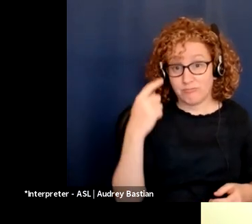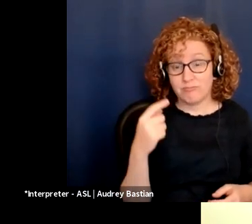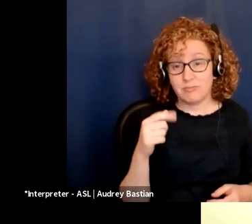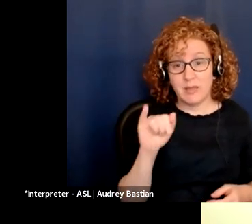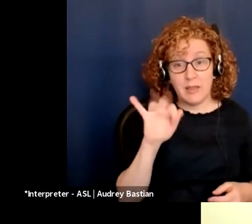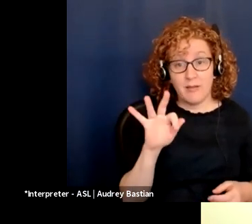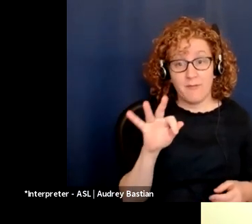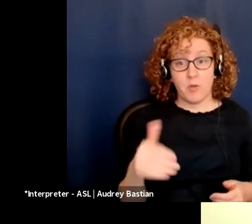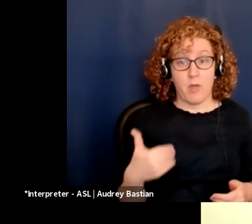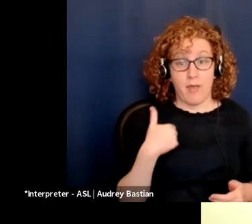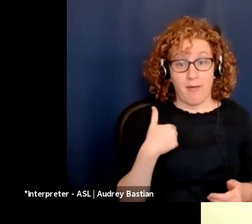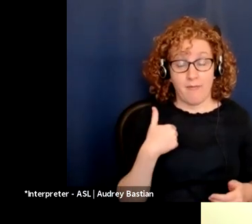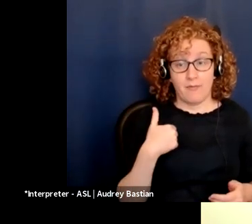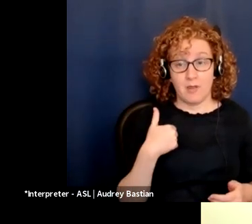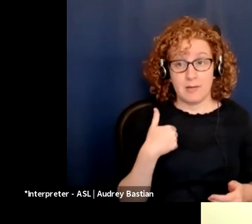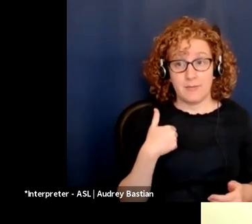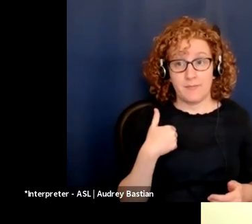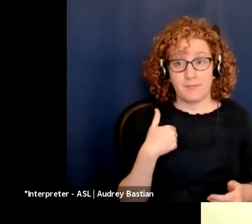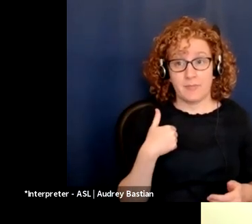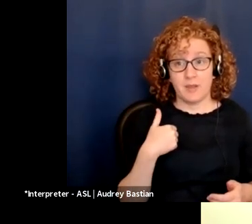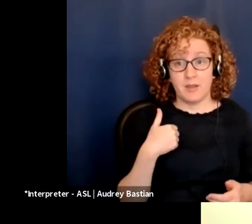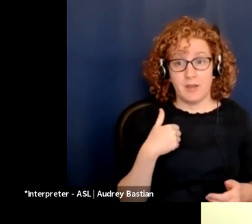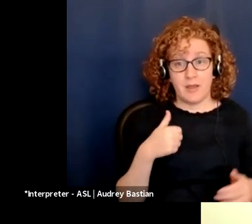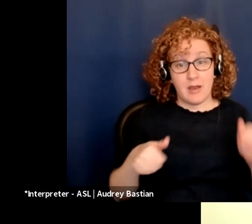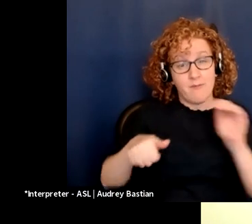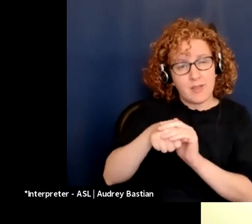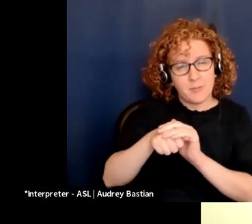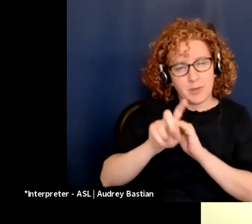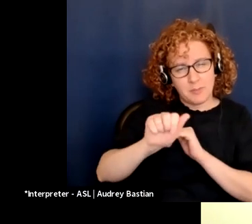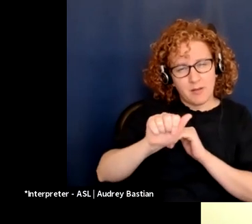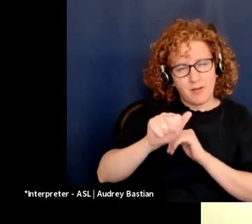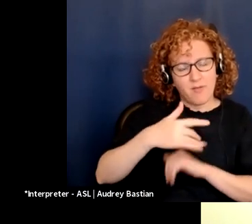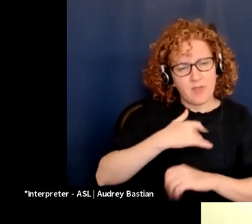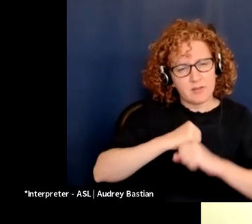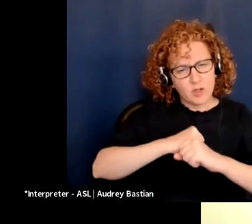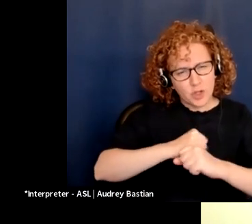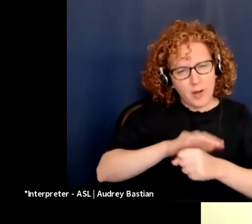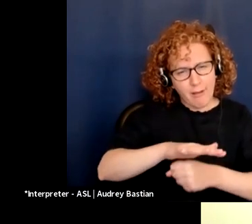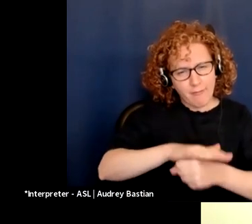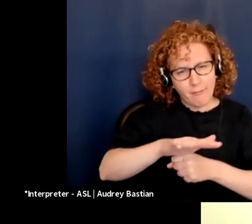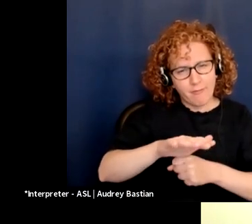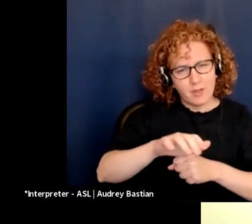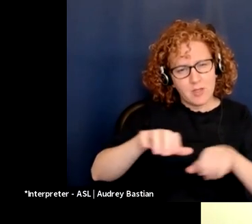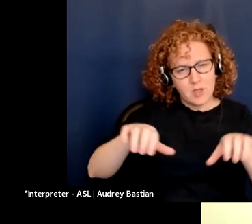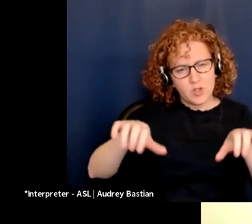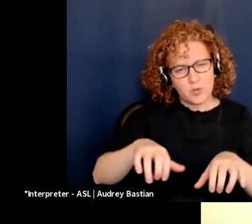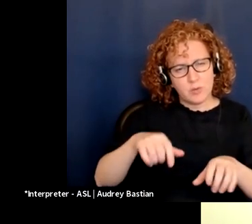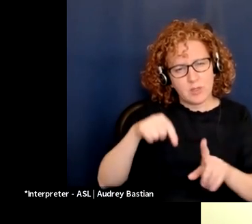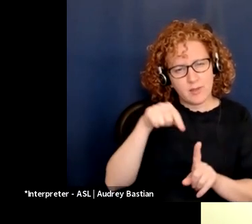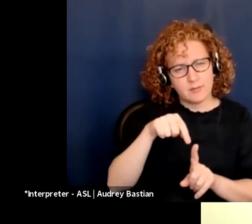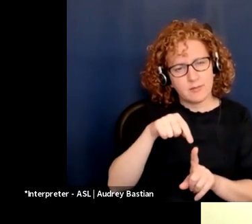you have an invisible disability and you feel secure enough in doing so,